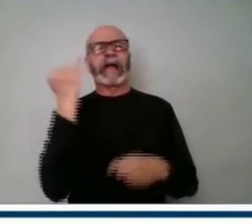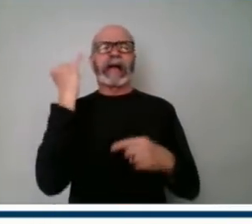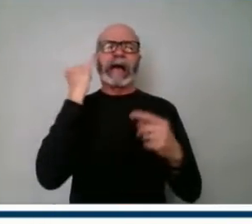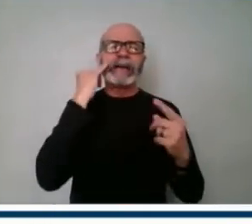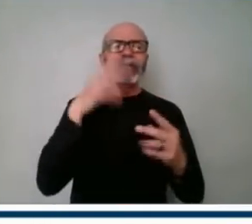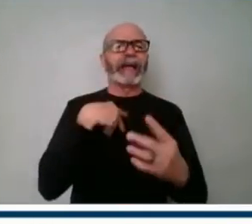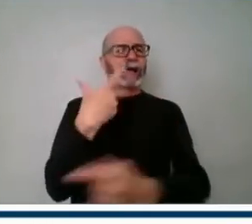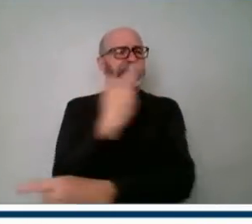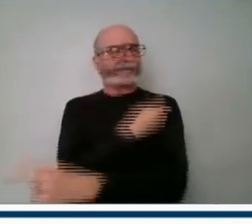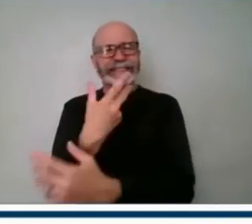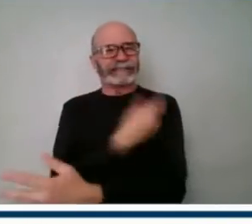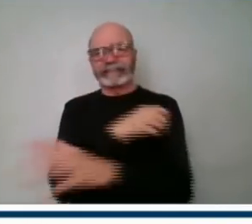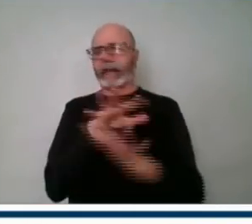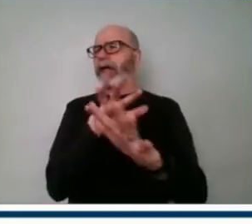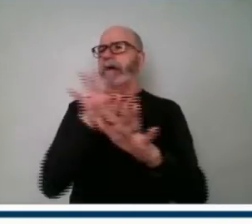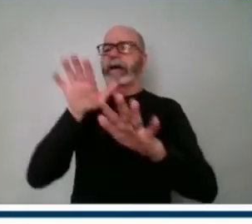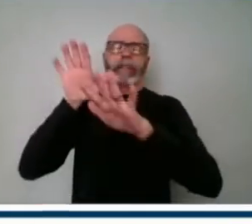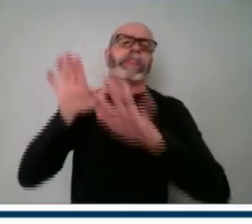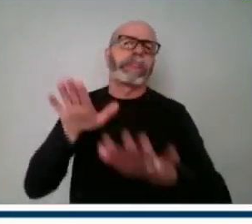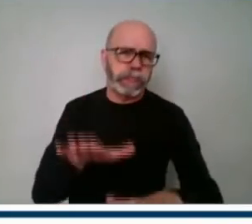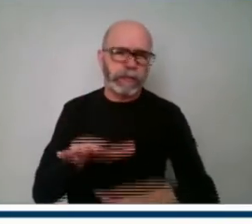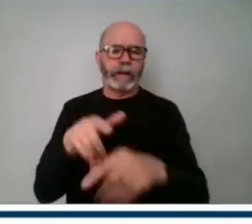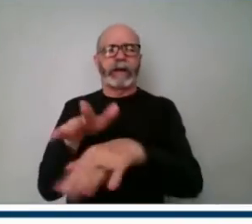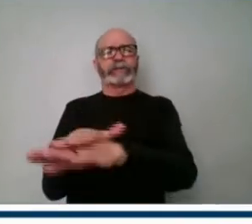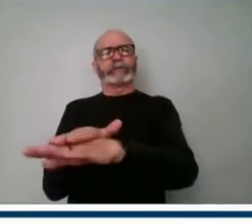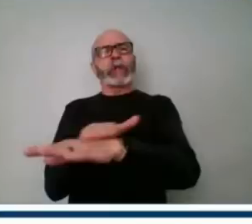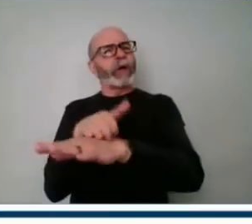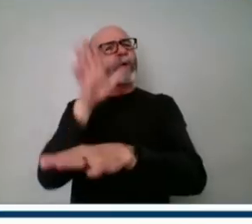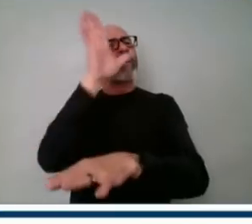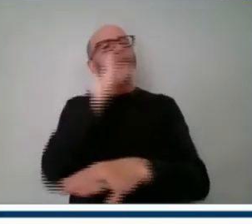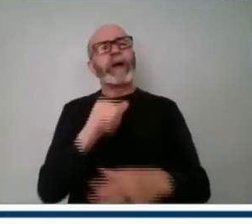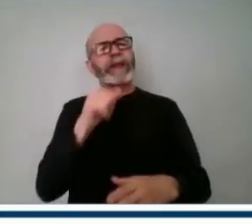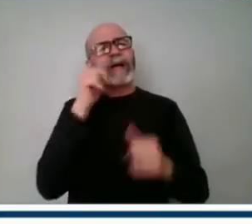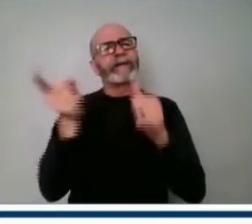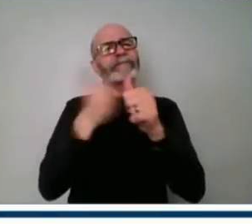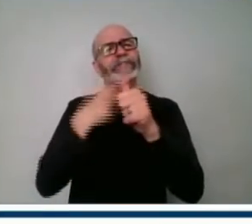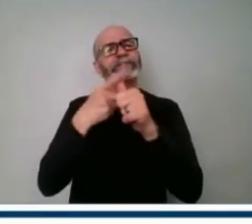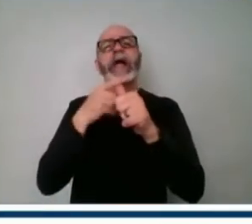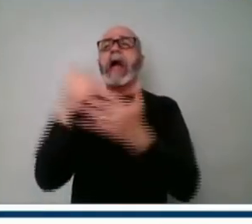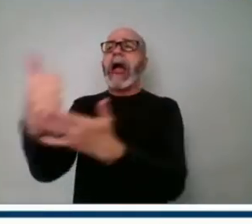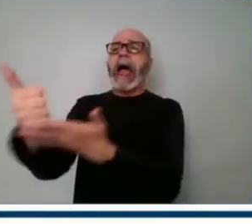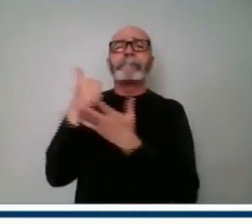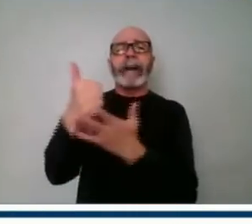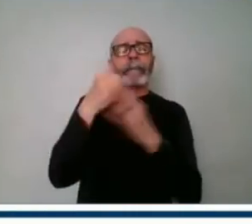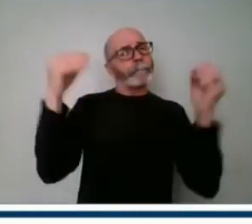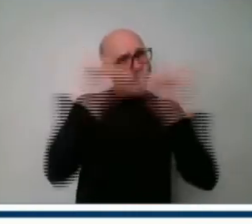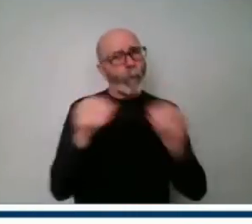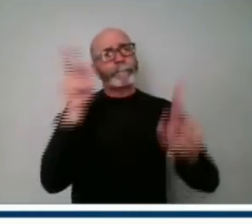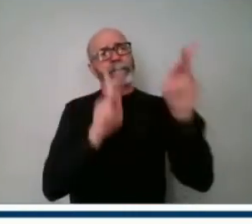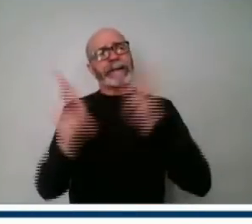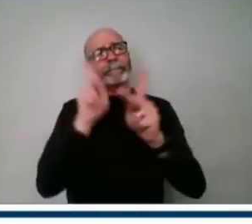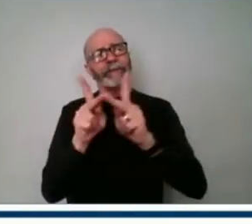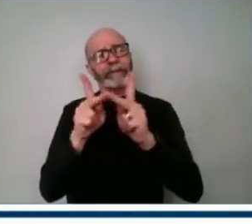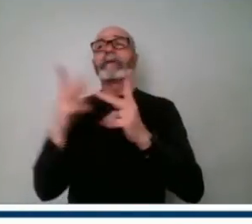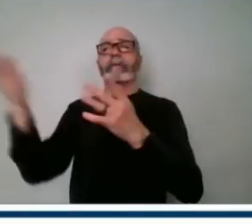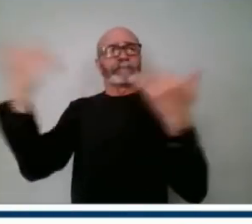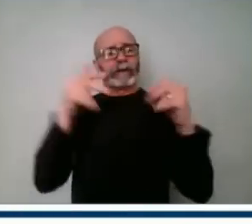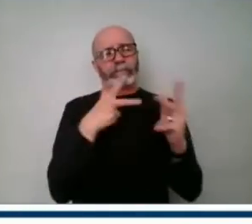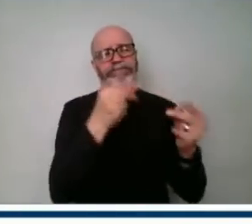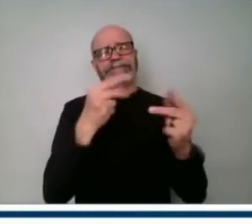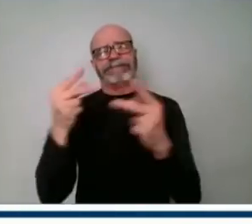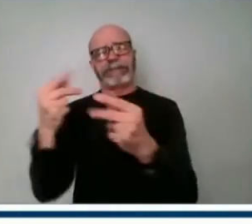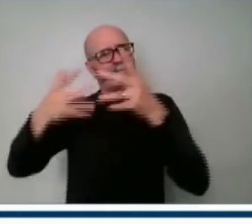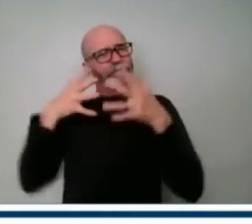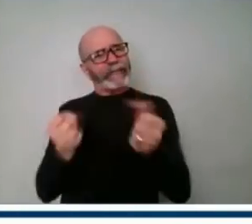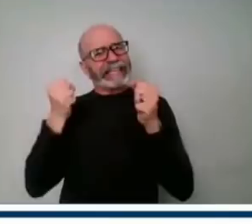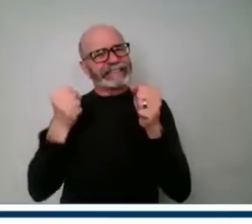why aren't we pulling in more resources to make that rollout go faster? So what we have, and we'll talk much more about this on